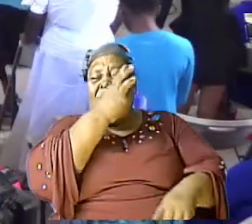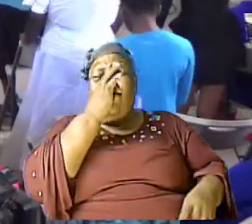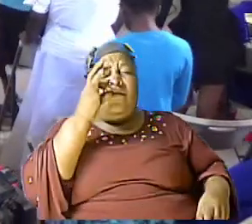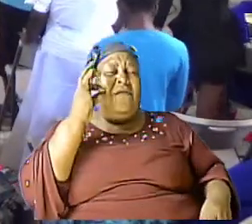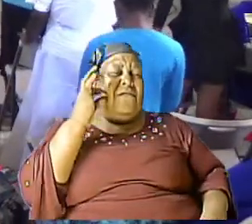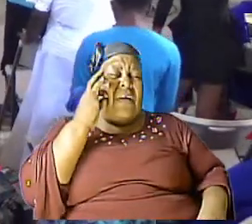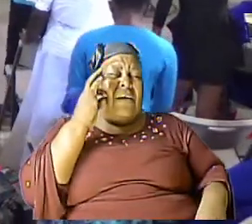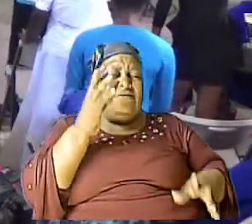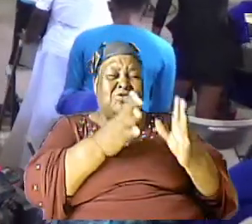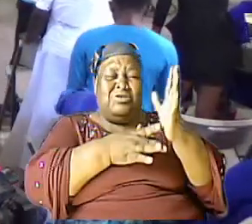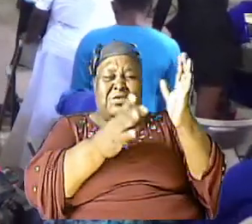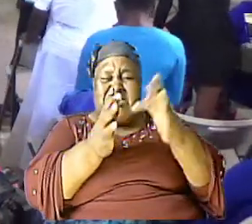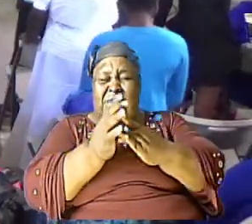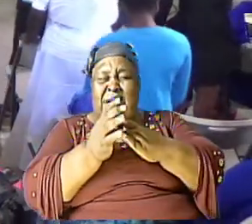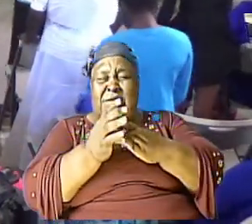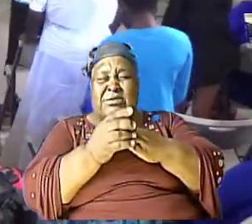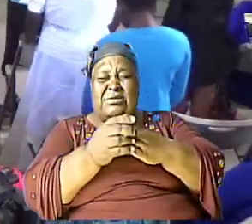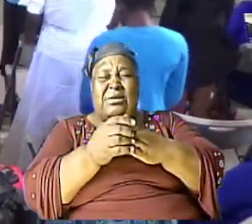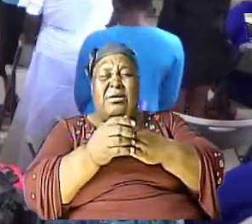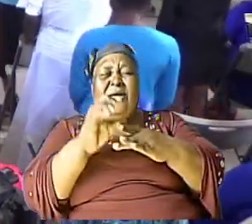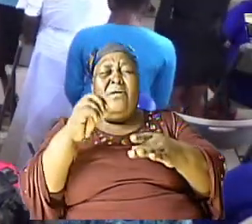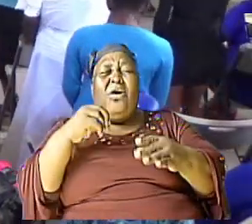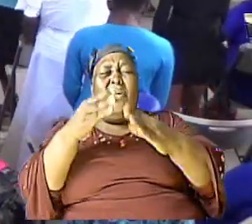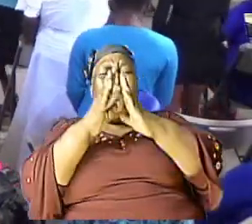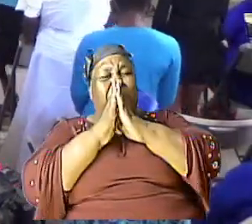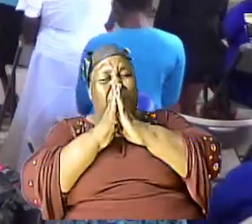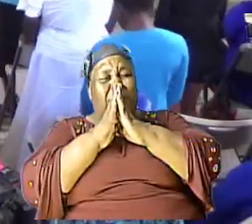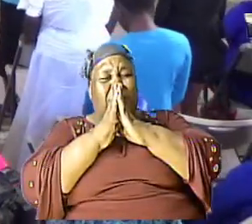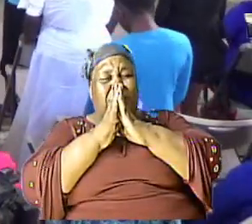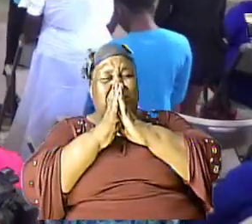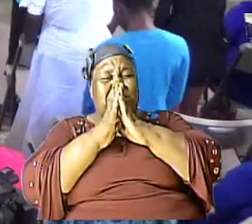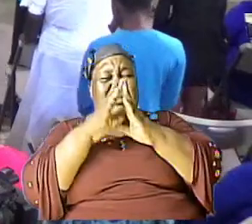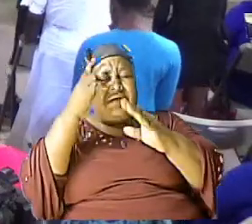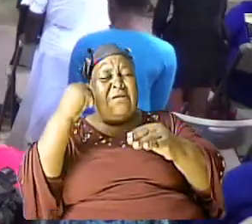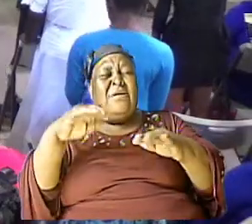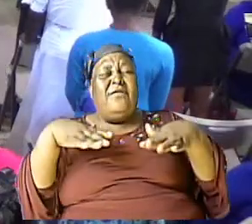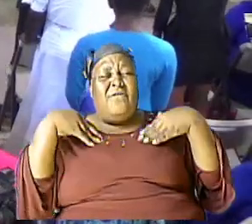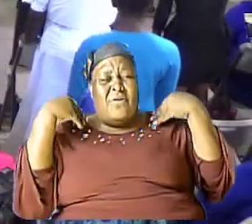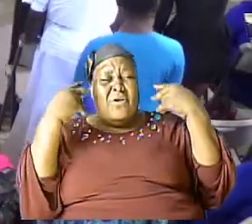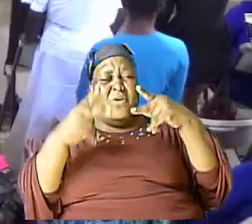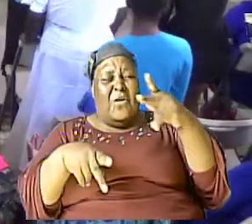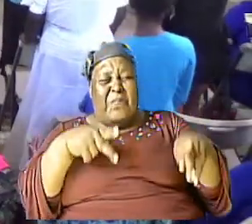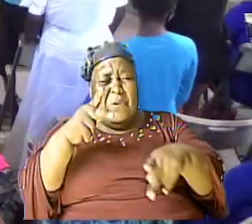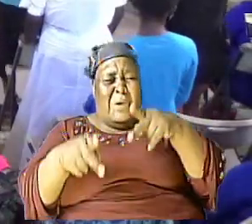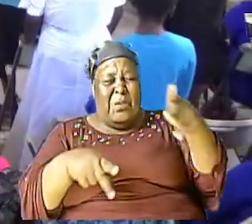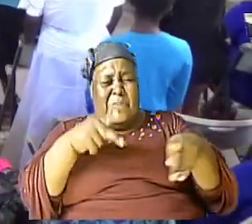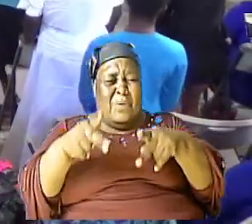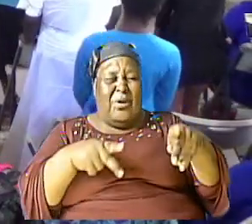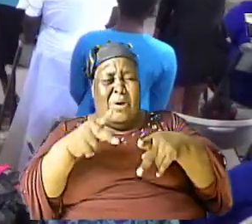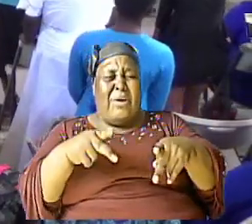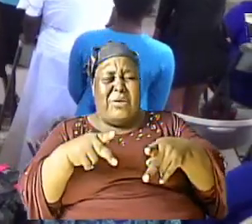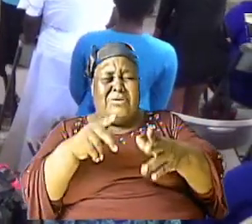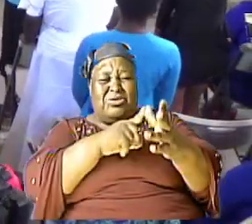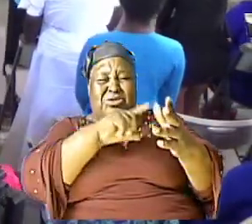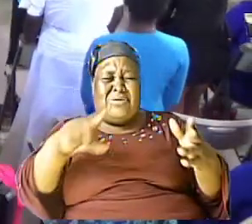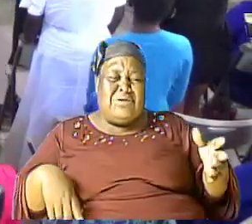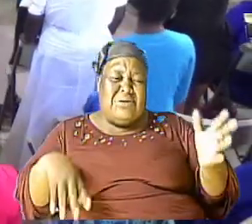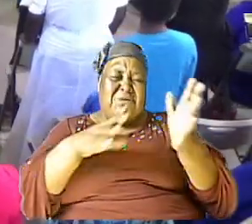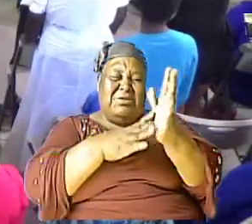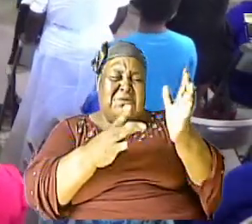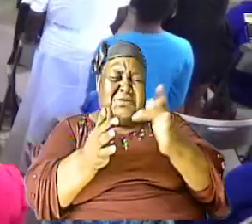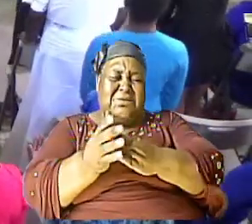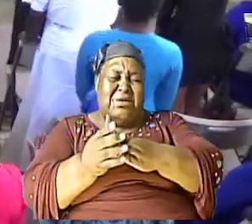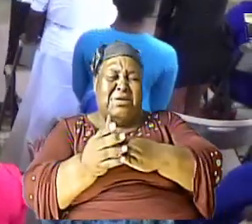you, God Almighty, our need for a blessing. Lord, we are in the midst of raising funds to